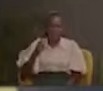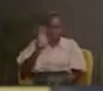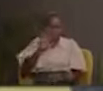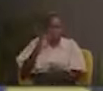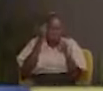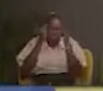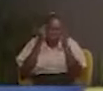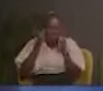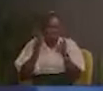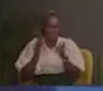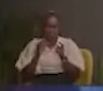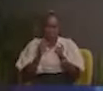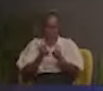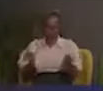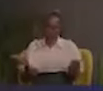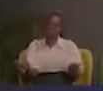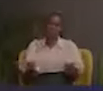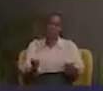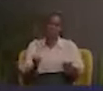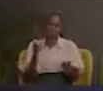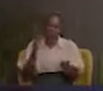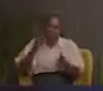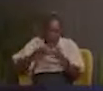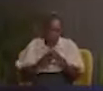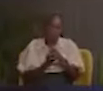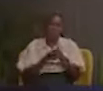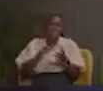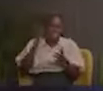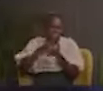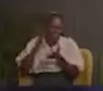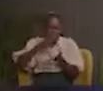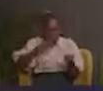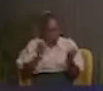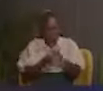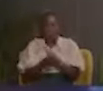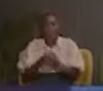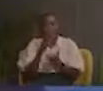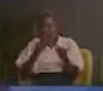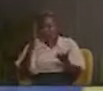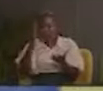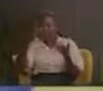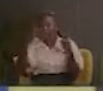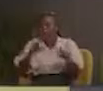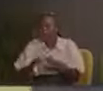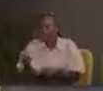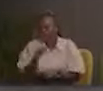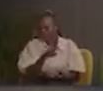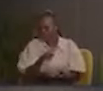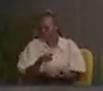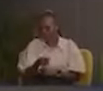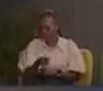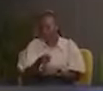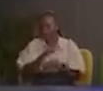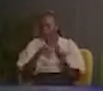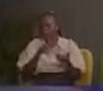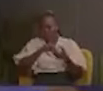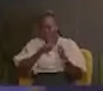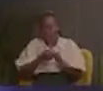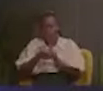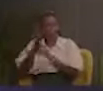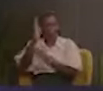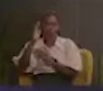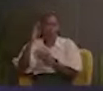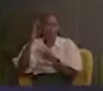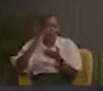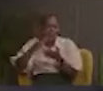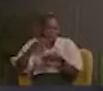in his majesty and in his might, something happens to you. It deflates the mountains and the challenges that are before you, because when